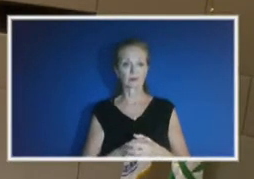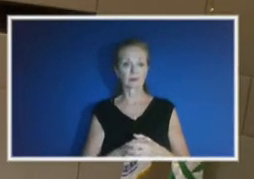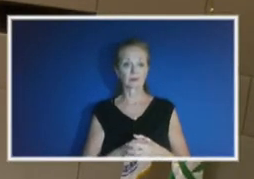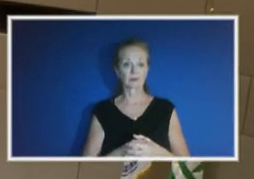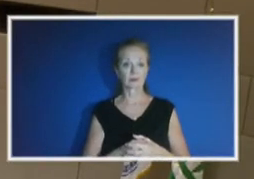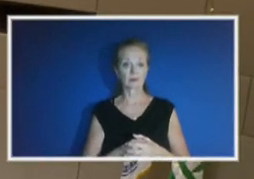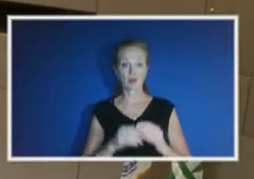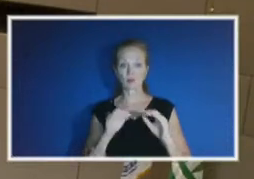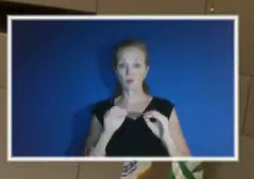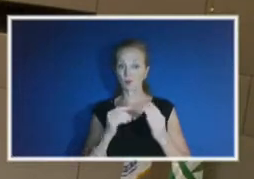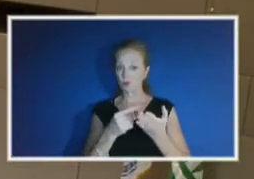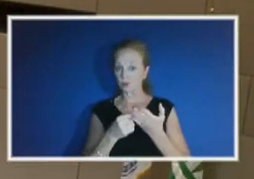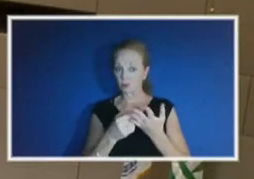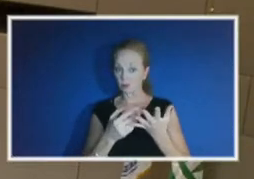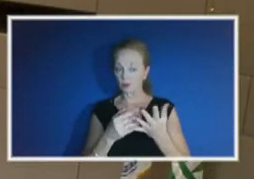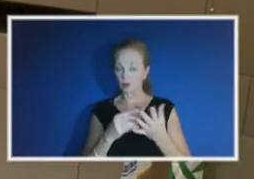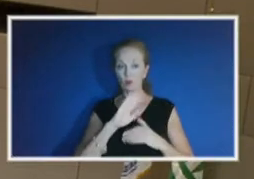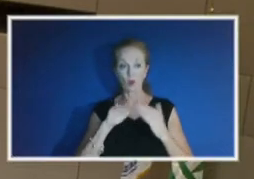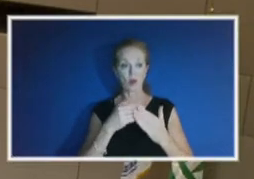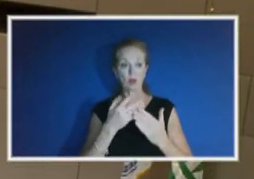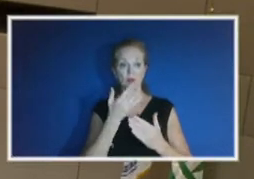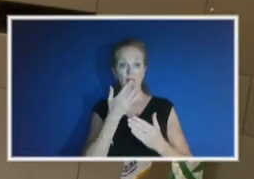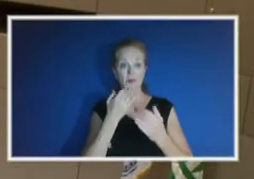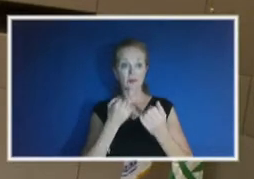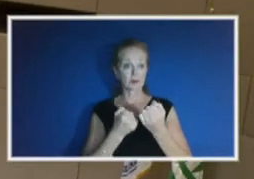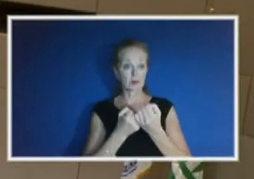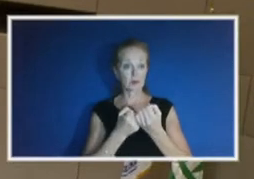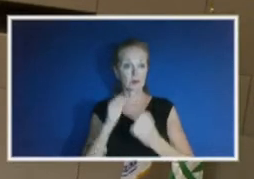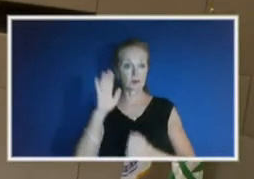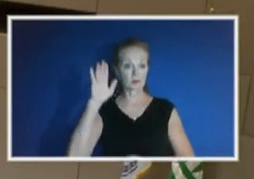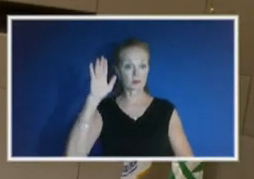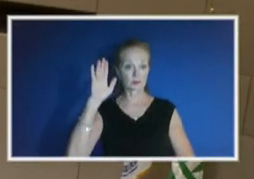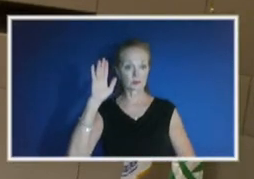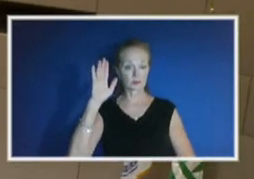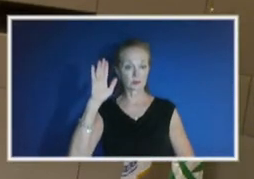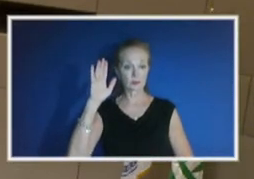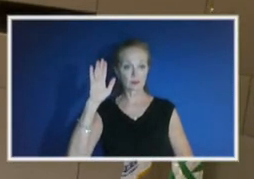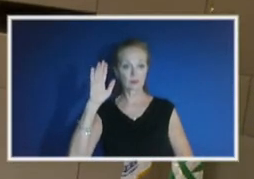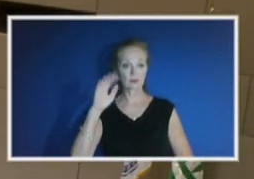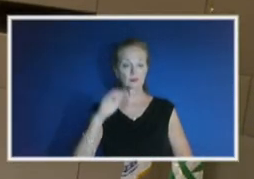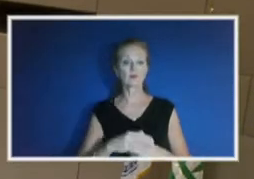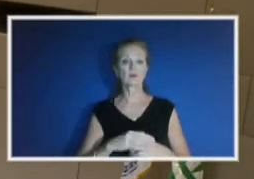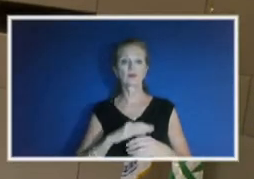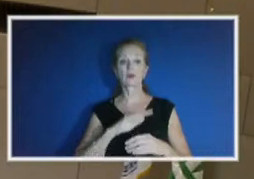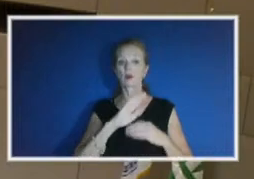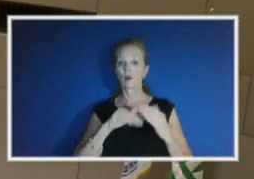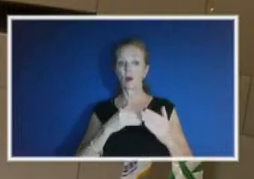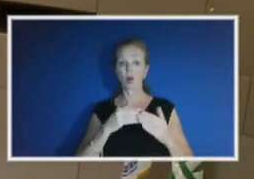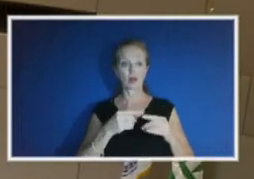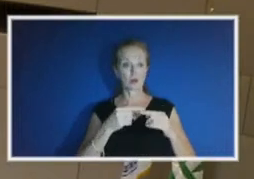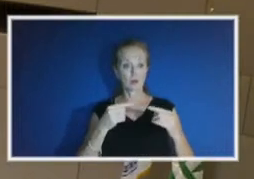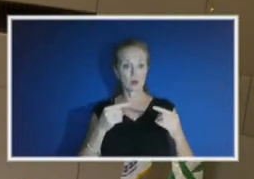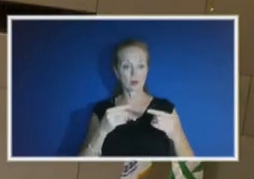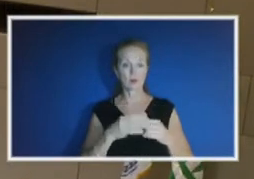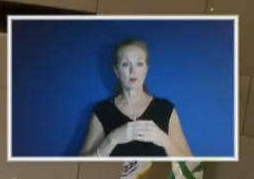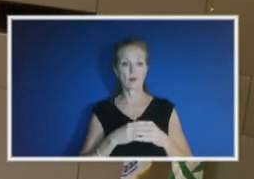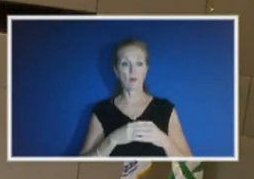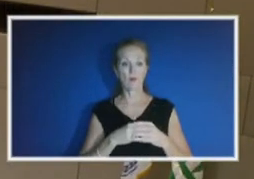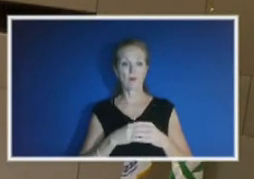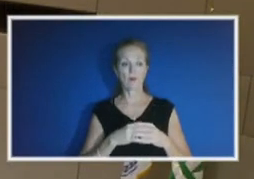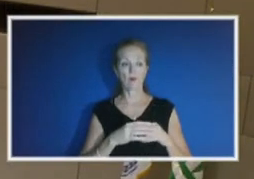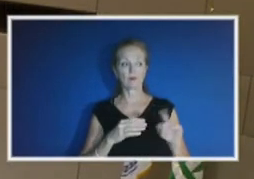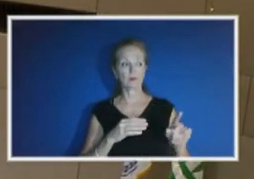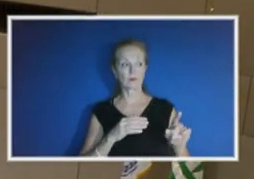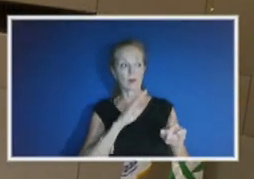no discussion, all in favor, please raise your hands. All right, all of those opposed, Mr. Beccari, thank